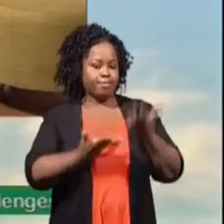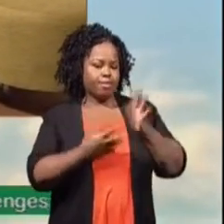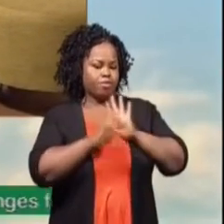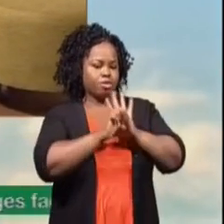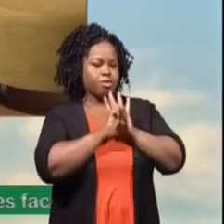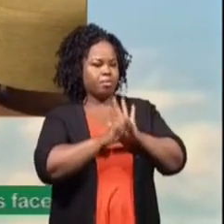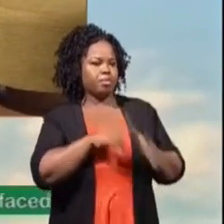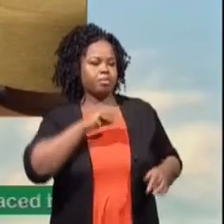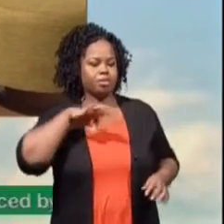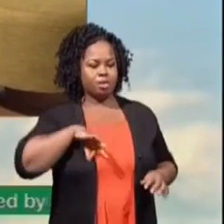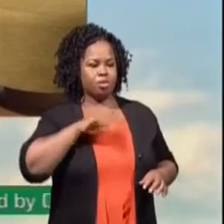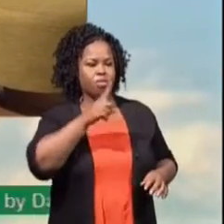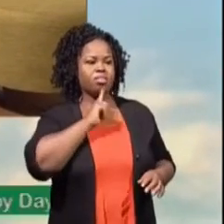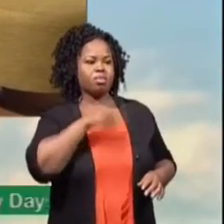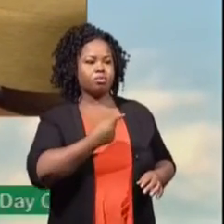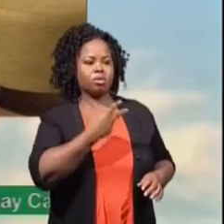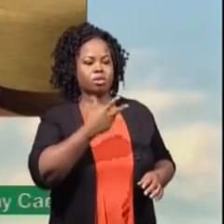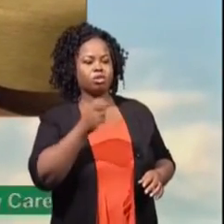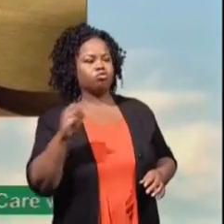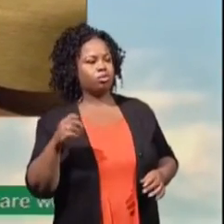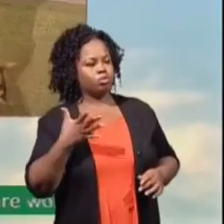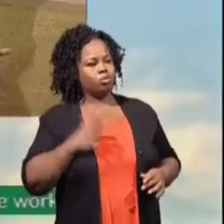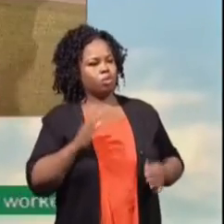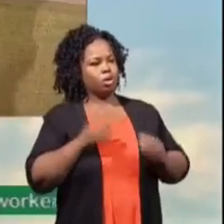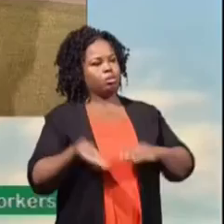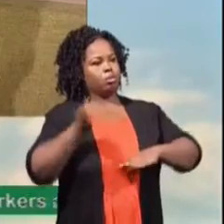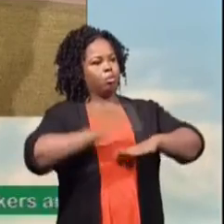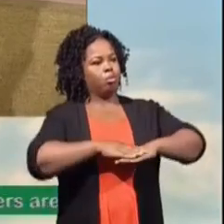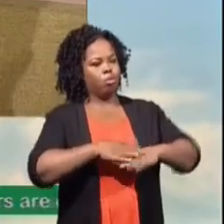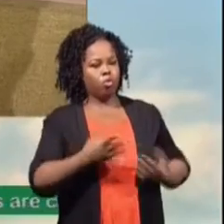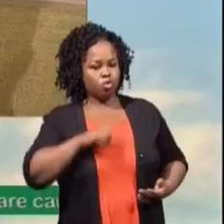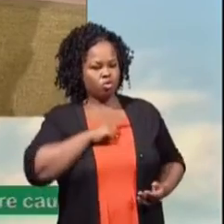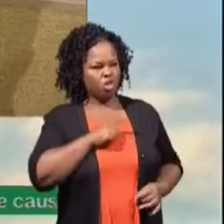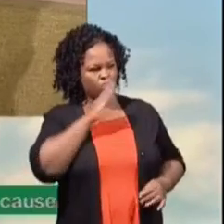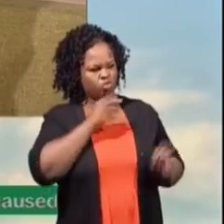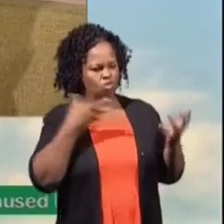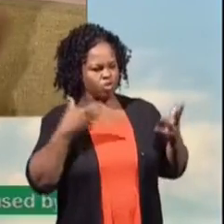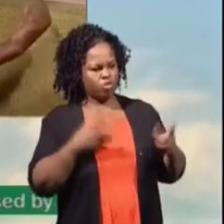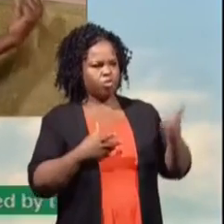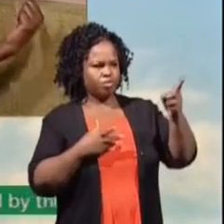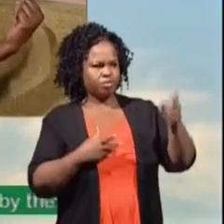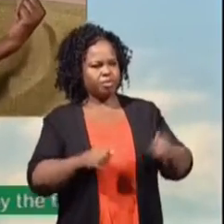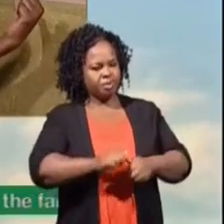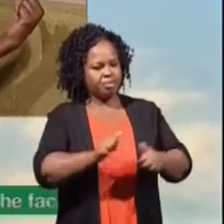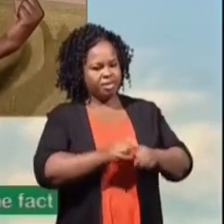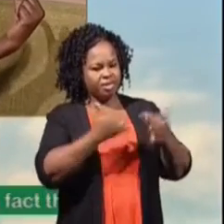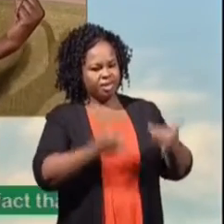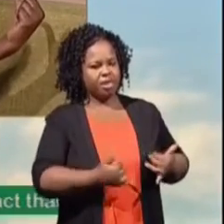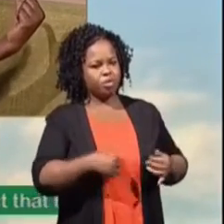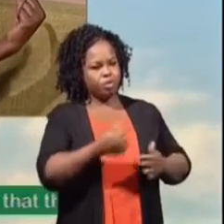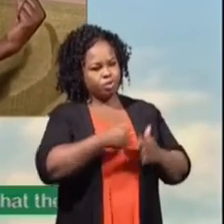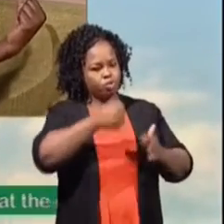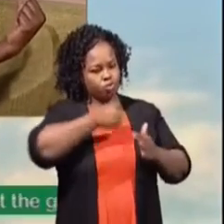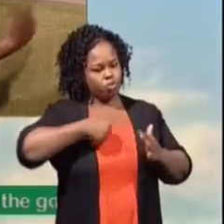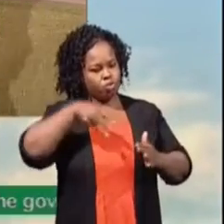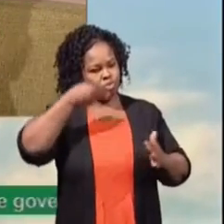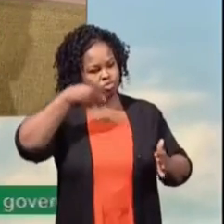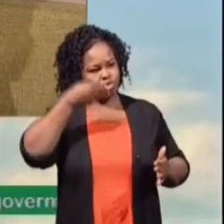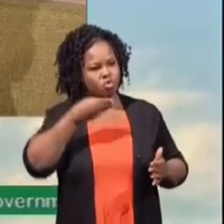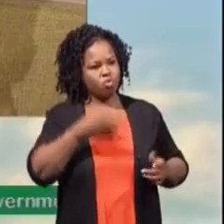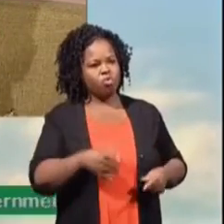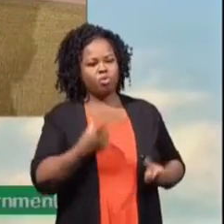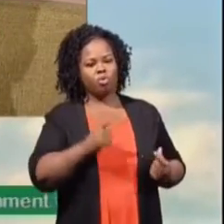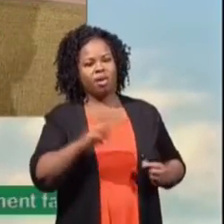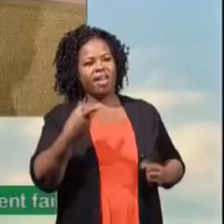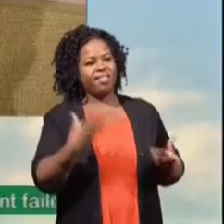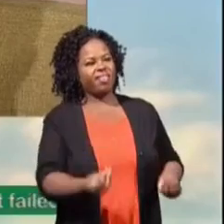getting paid 1800 you know ufuna increase kuba lento ukuthi angithi sokukhuluma kakhulu makhumani asambe ke wena uyo pheka umdoko. Yes. Yeah. Kahle